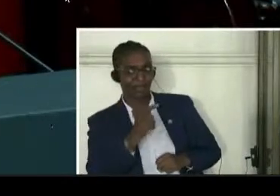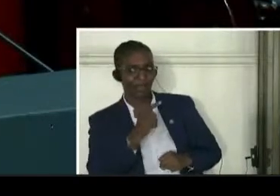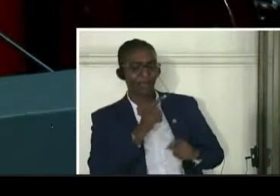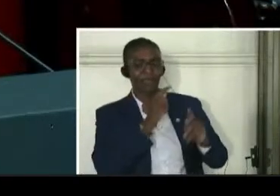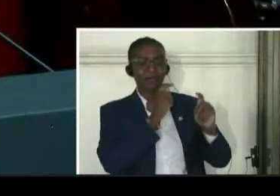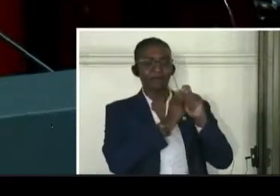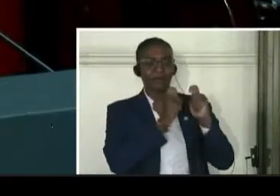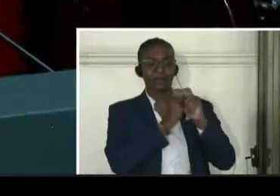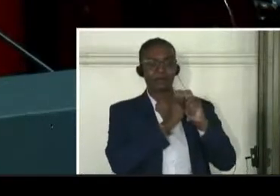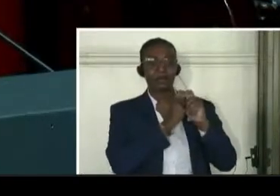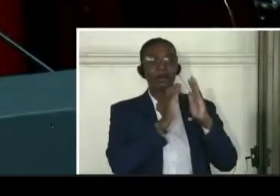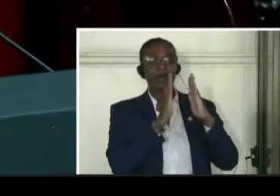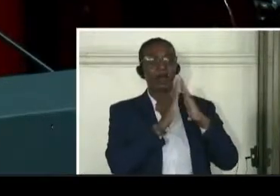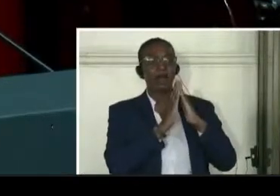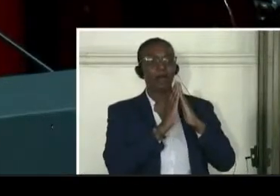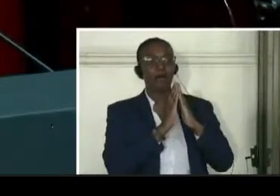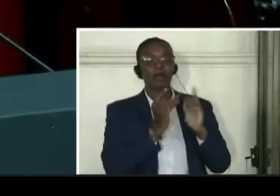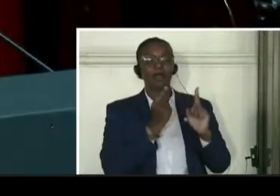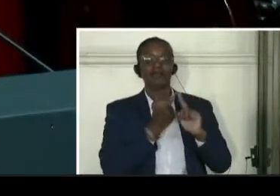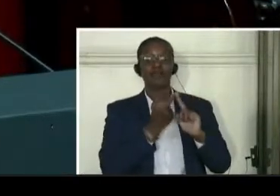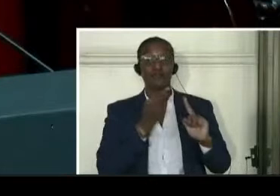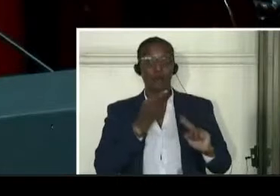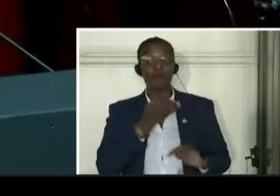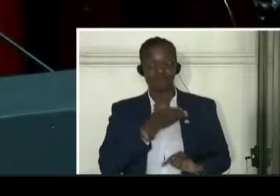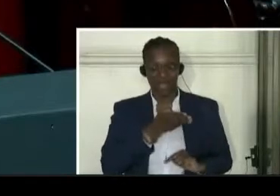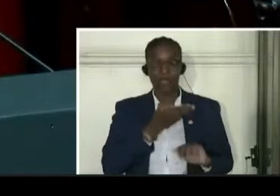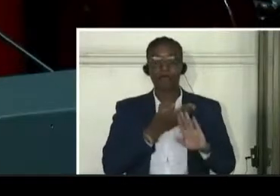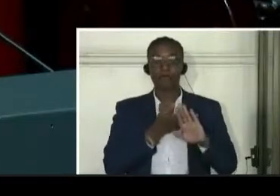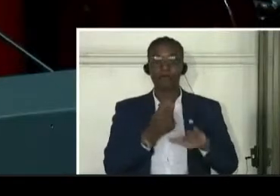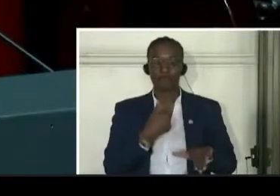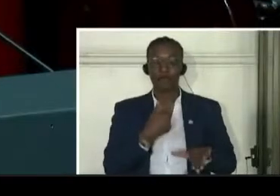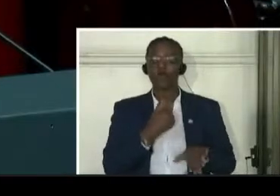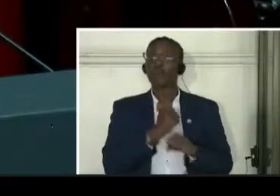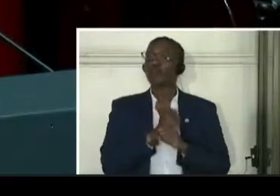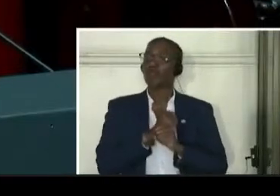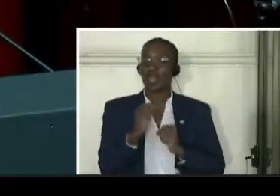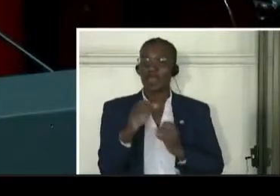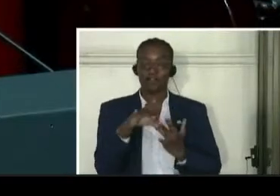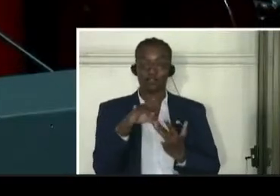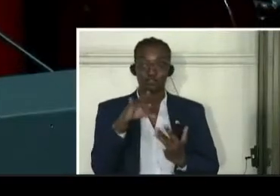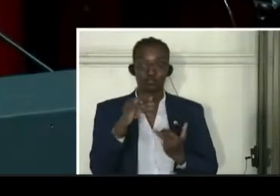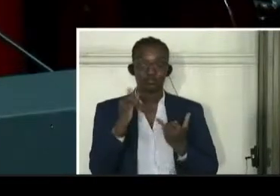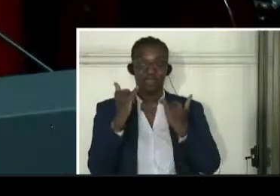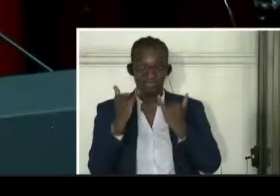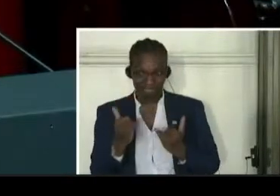camp. Perhaps you've come from there before, but you wouldn't choose to go there now.